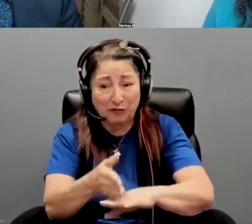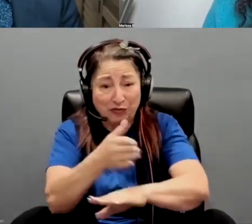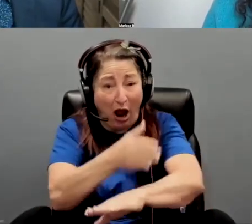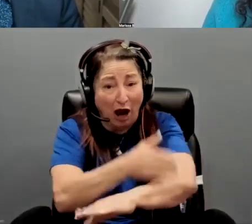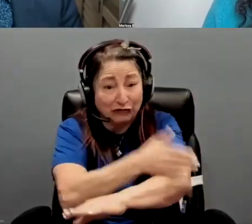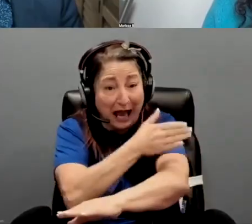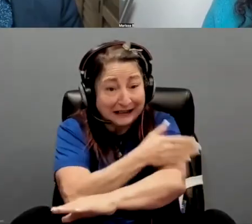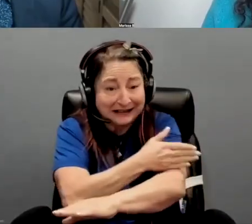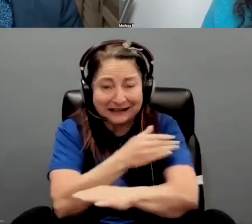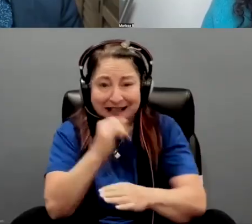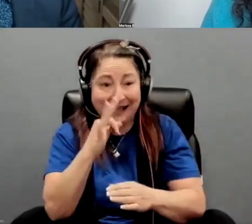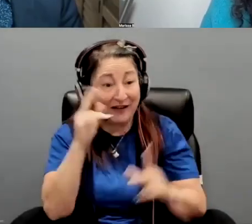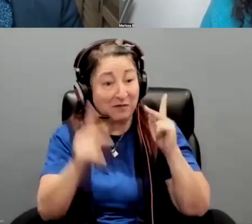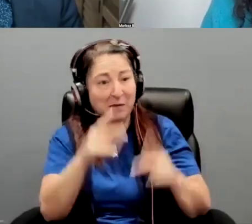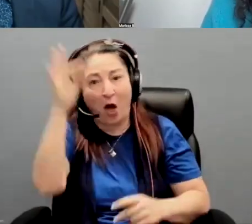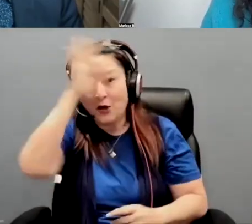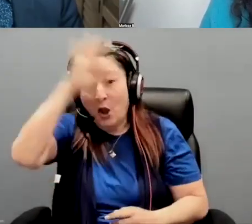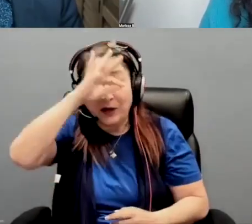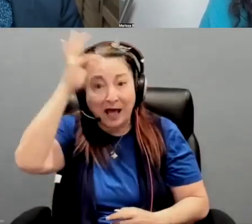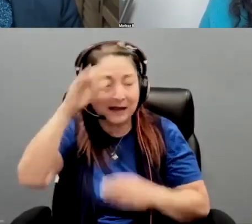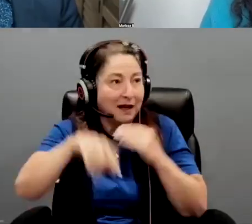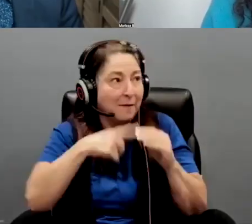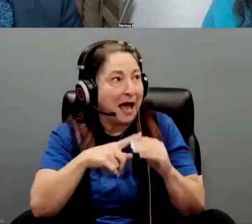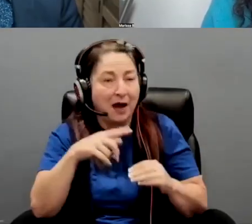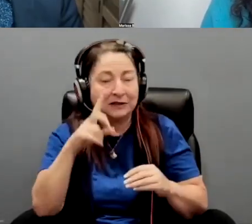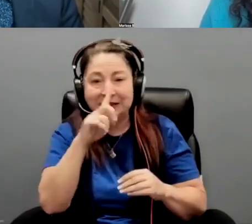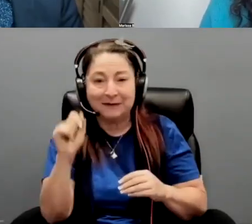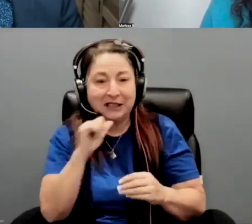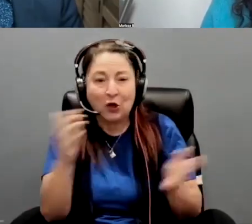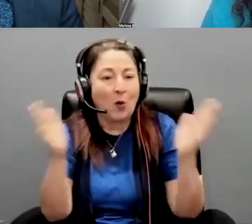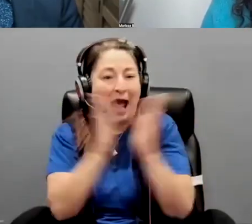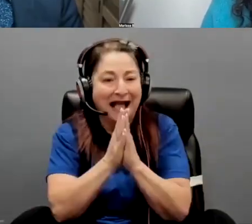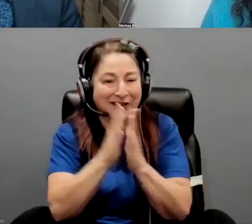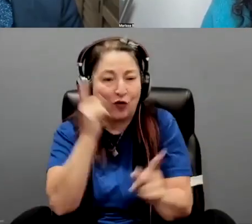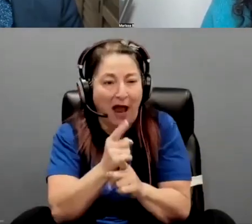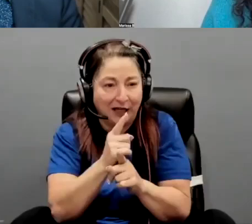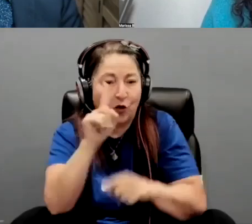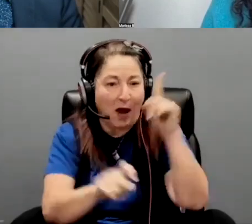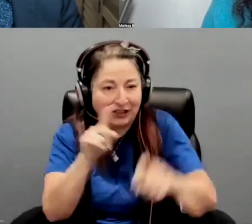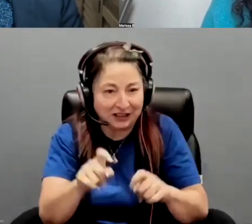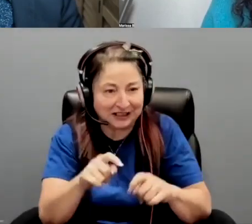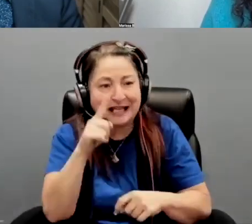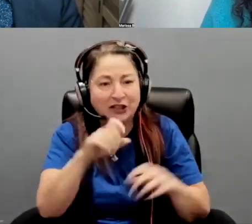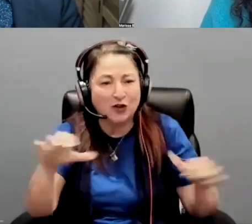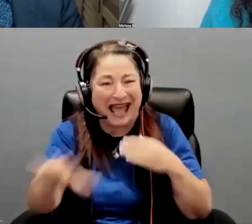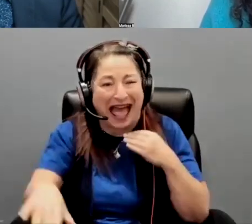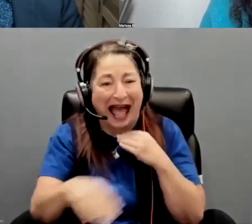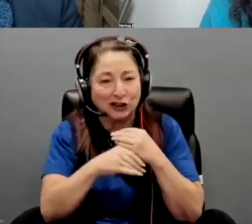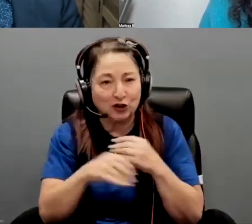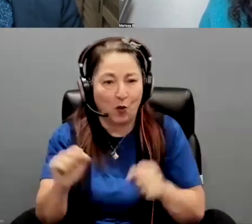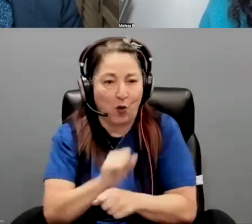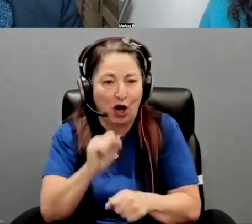don't already know much about disability don't ask the right questions or aren't doing the extra step and aren't taking the extra step.